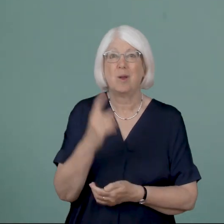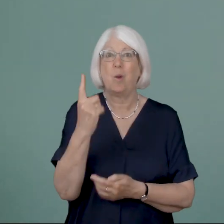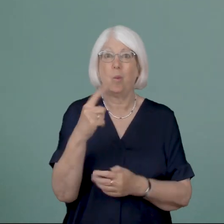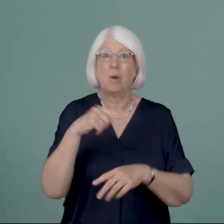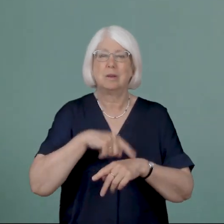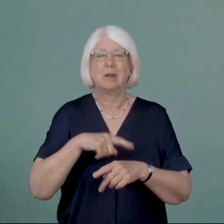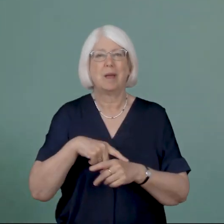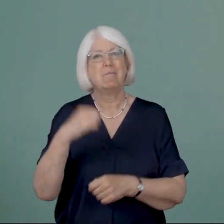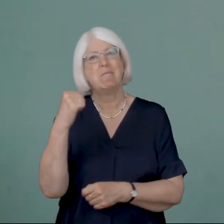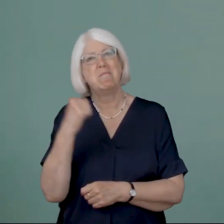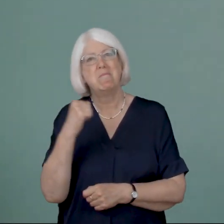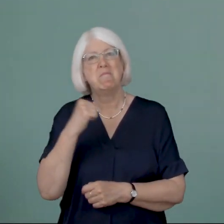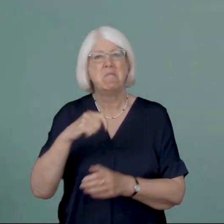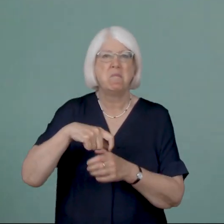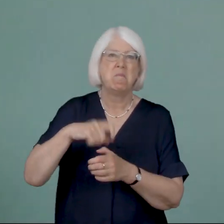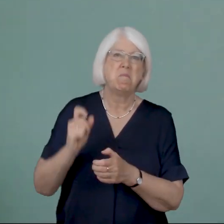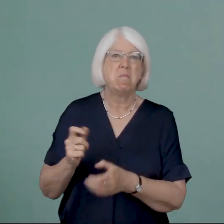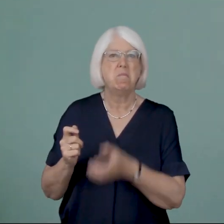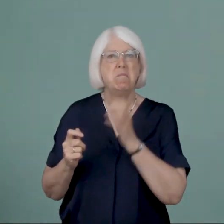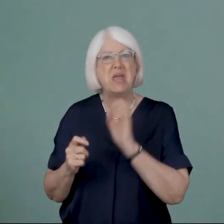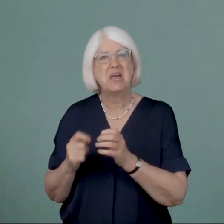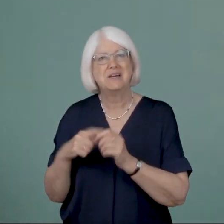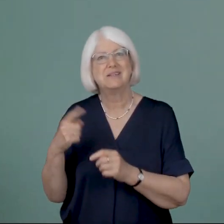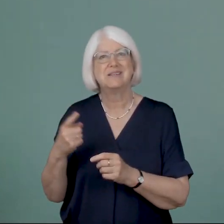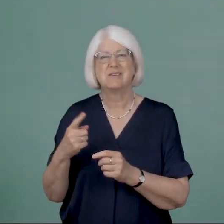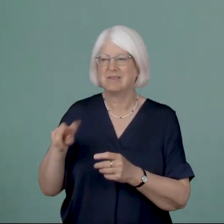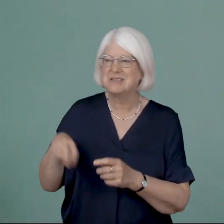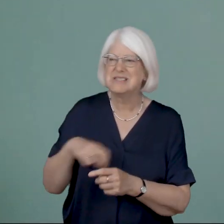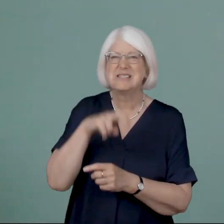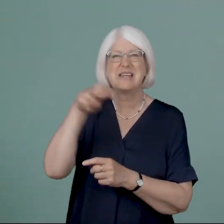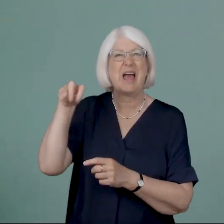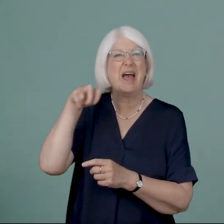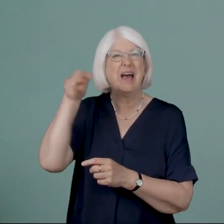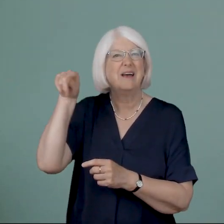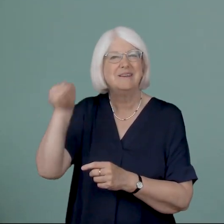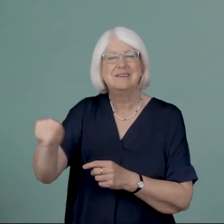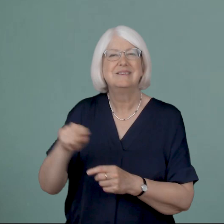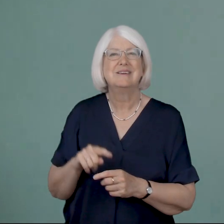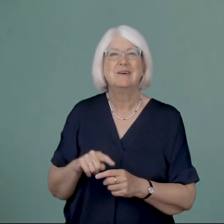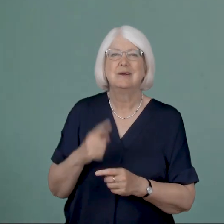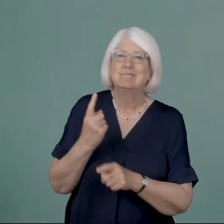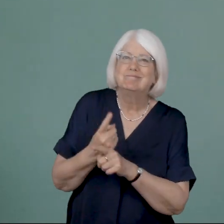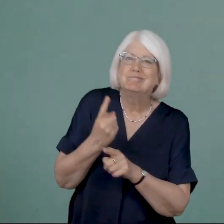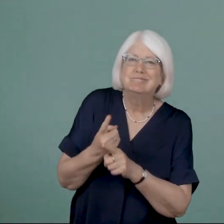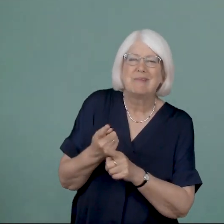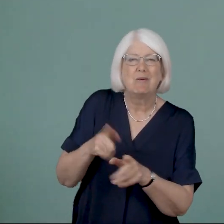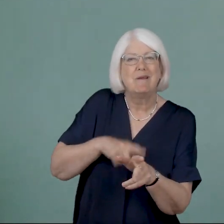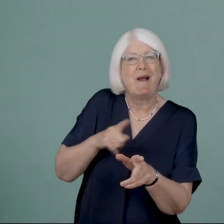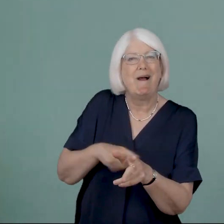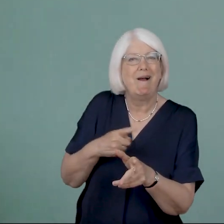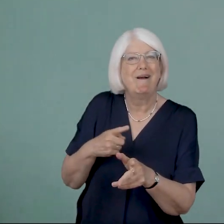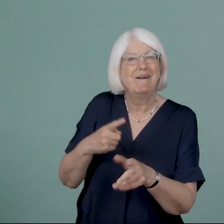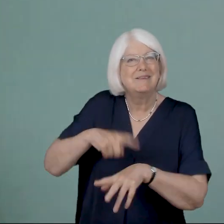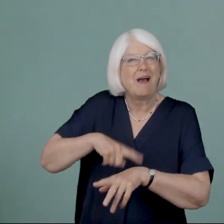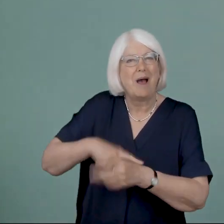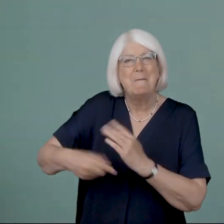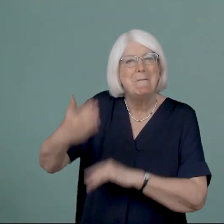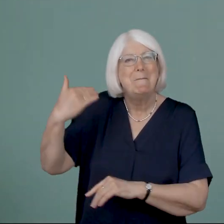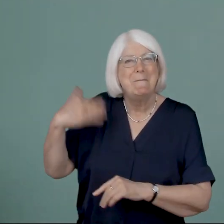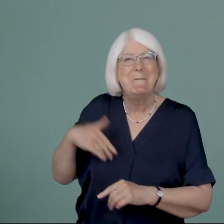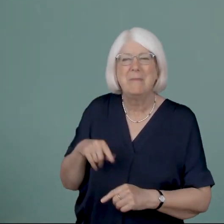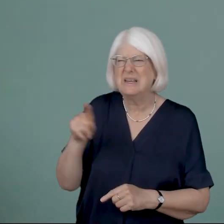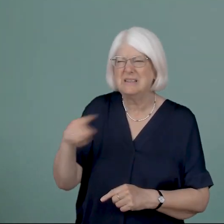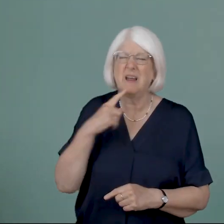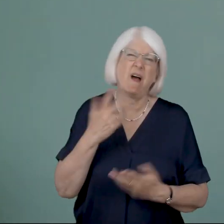on the stairwell, I was catching up with a neighbour. We talked about our younger lives and what we used to get up to. And he expressed how hard it was